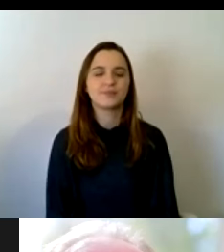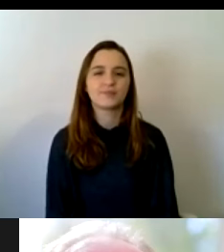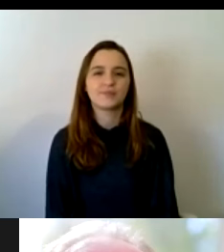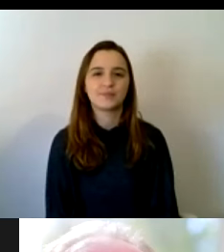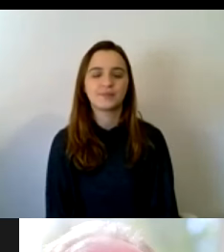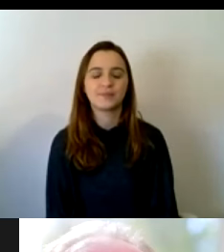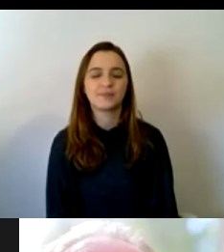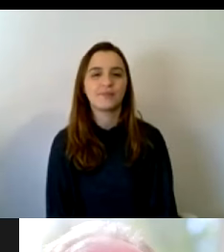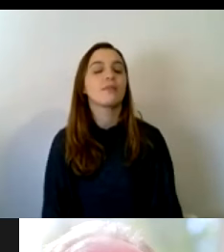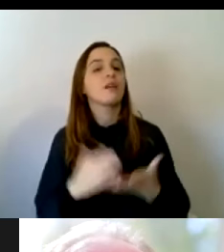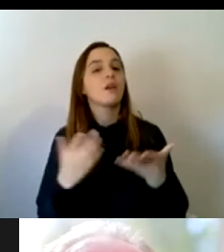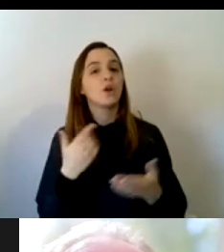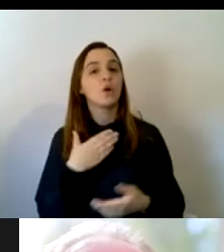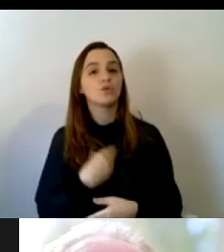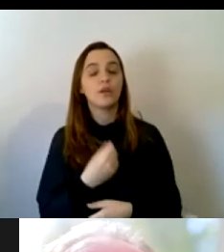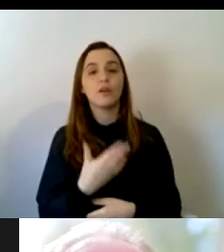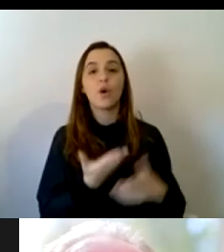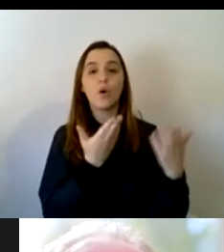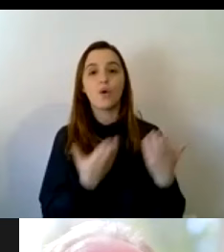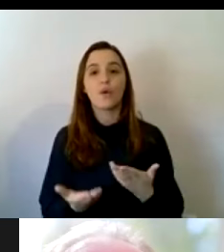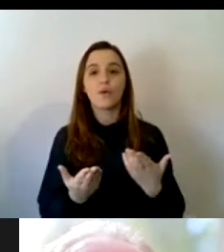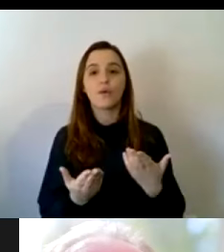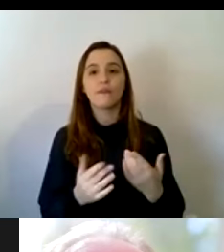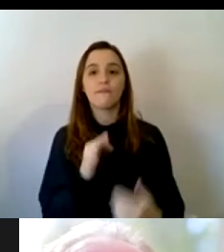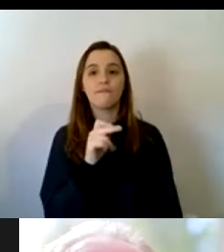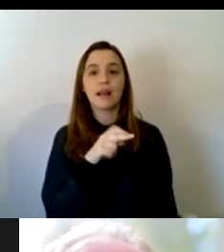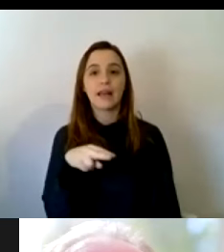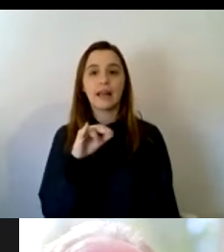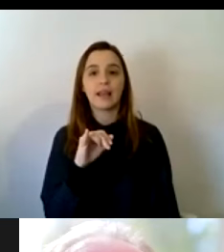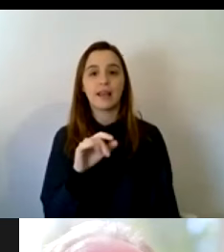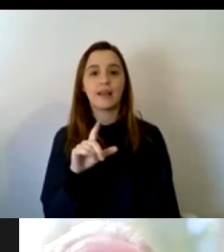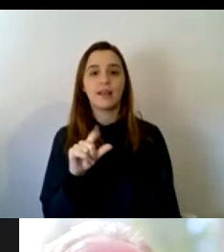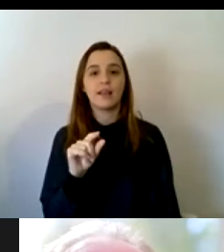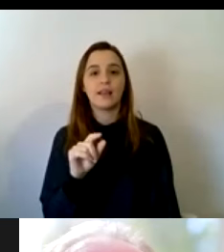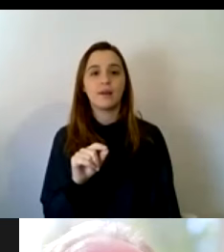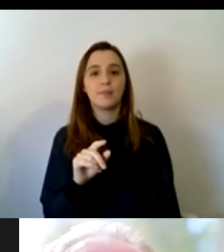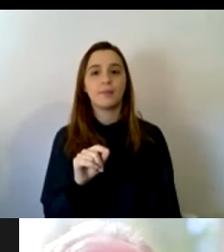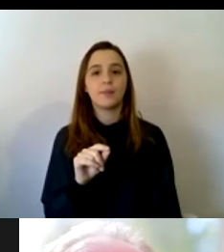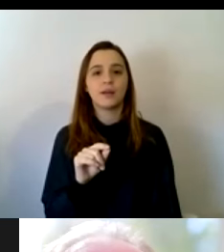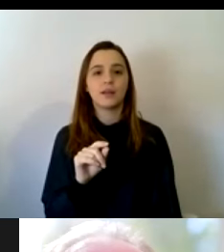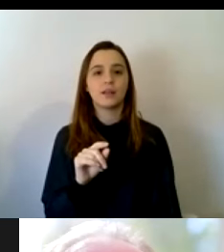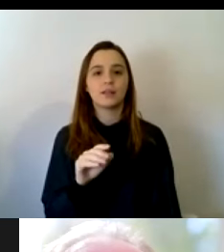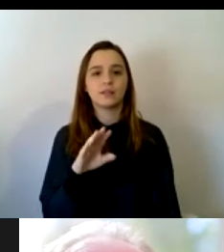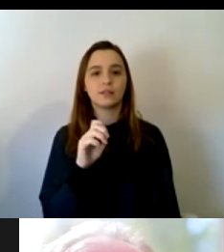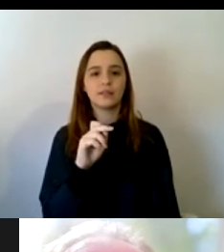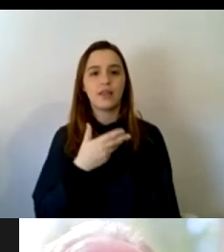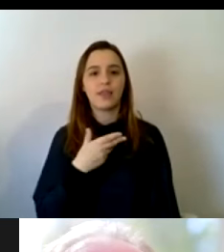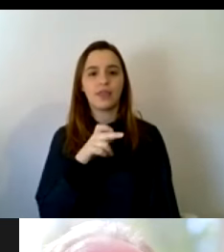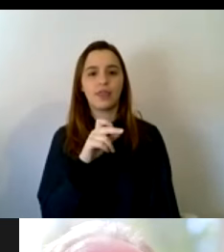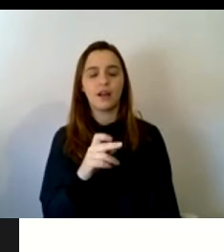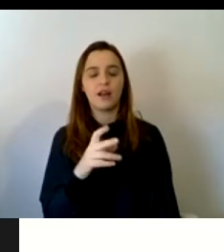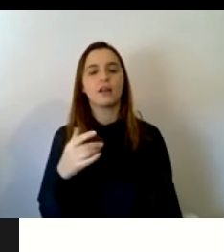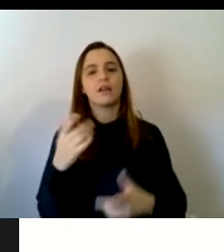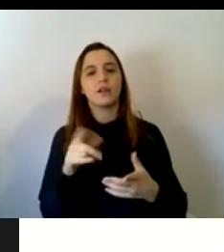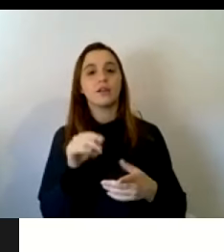now I would like to invite Fanny Katai and Sandra Rostas, students from the Christian Roma College of Szeged, to introduce